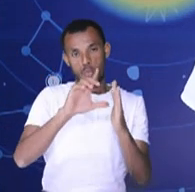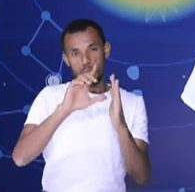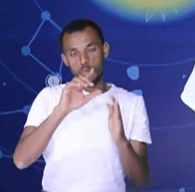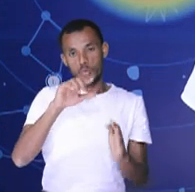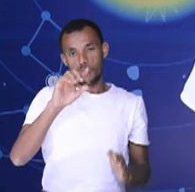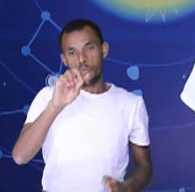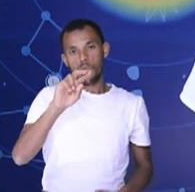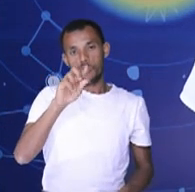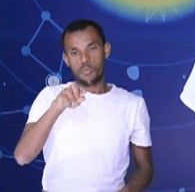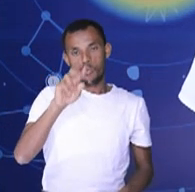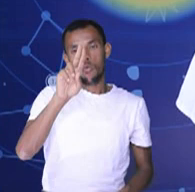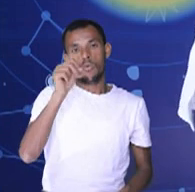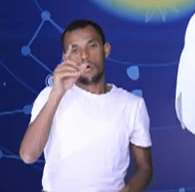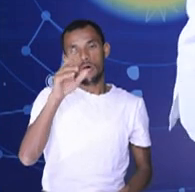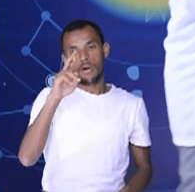these numbers.